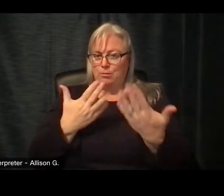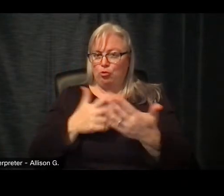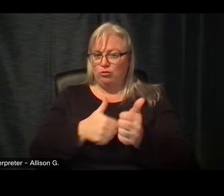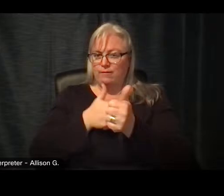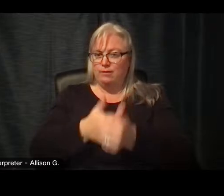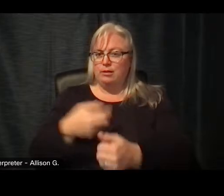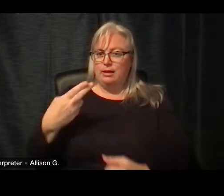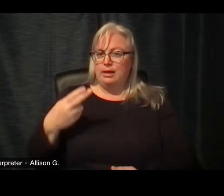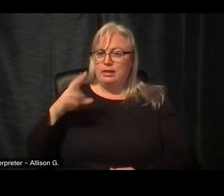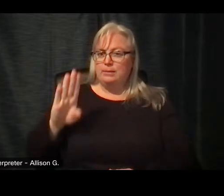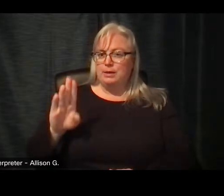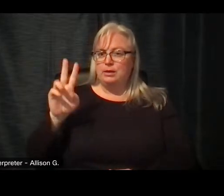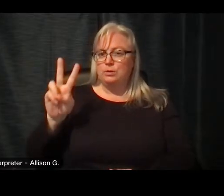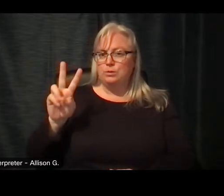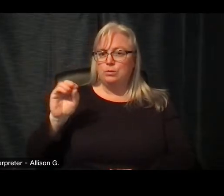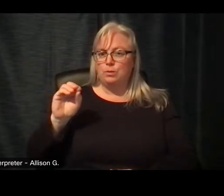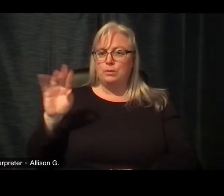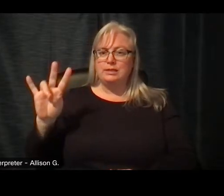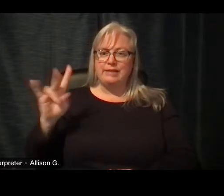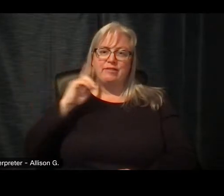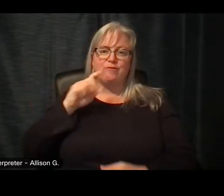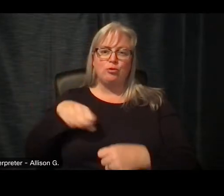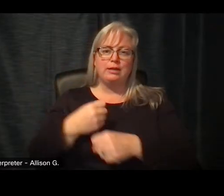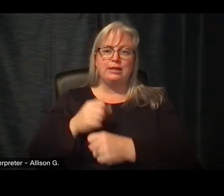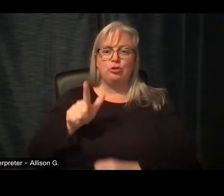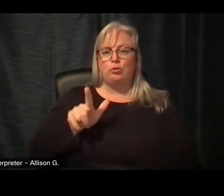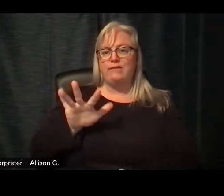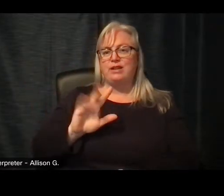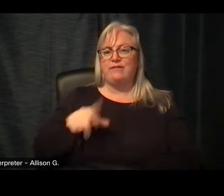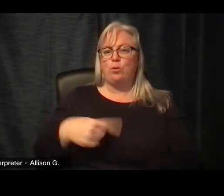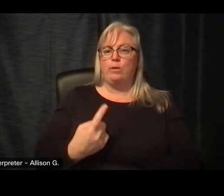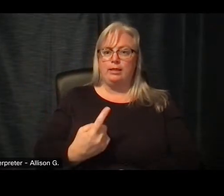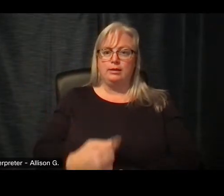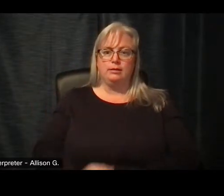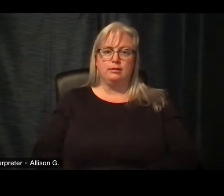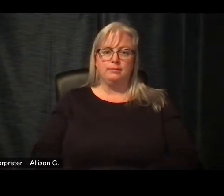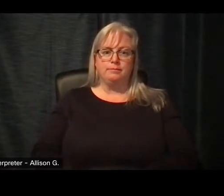HB 2007 for 2025 only.